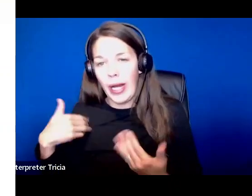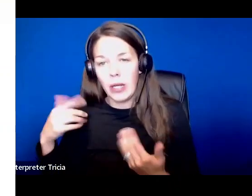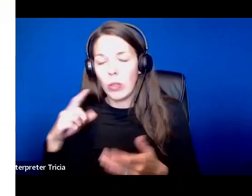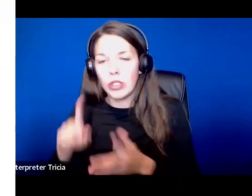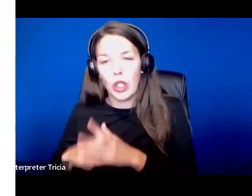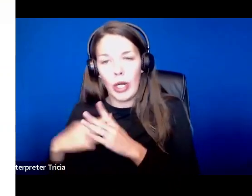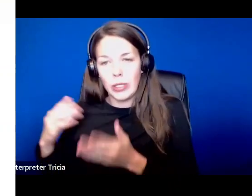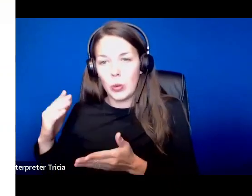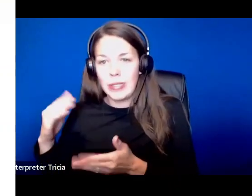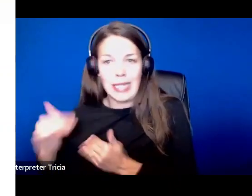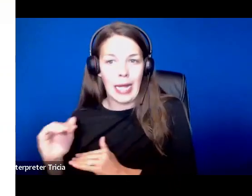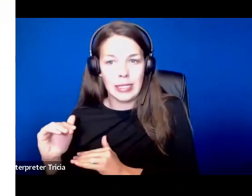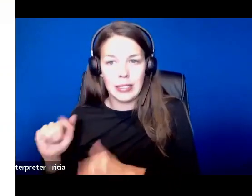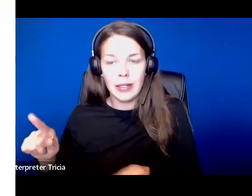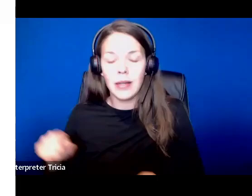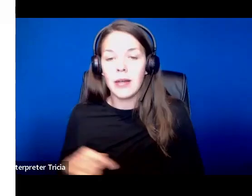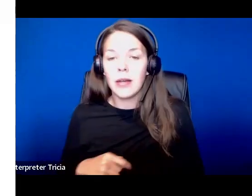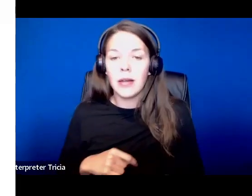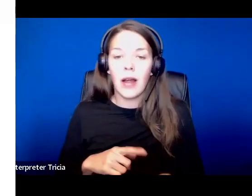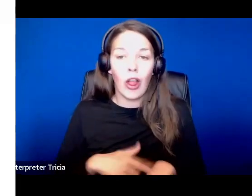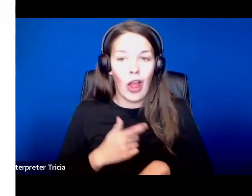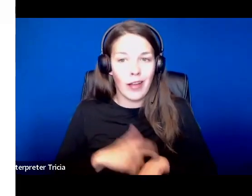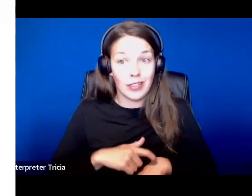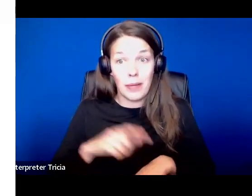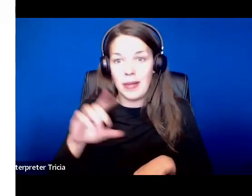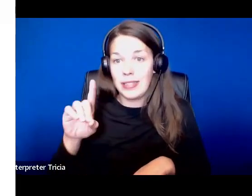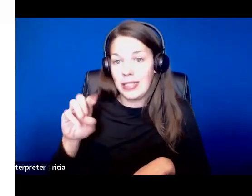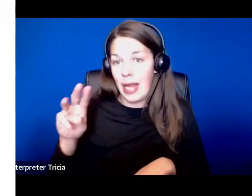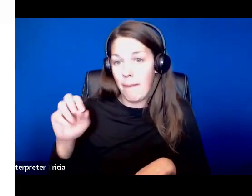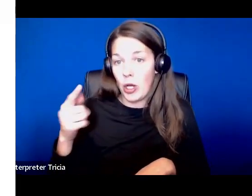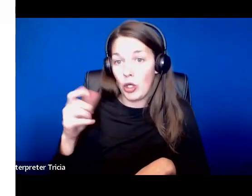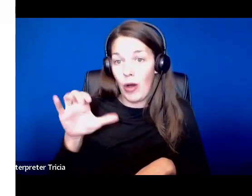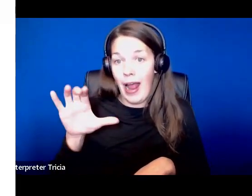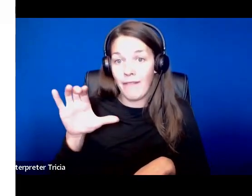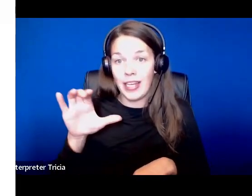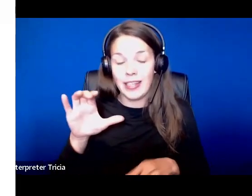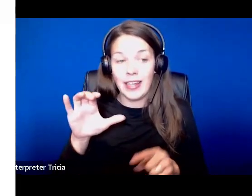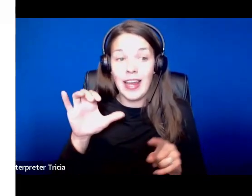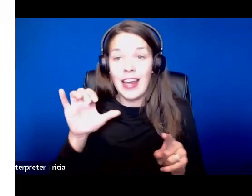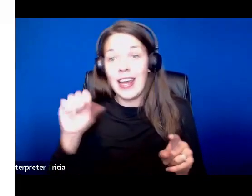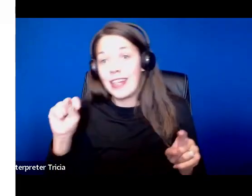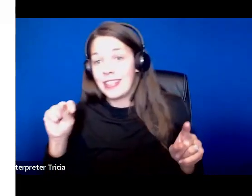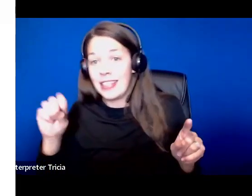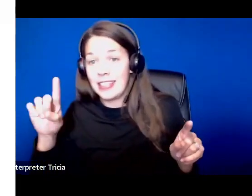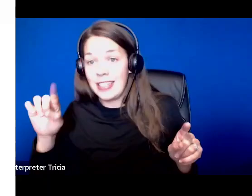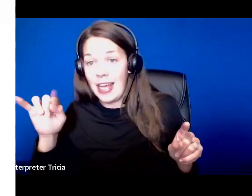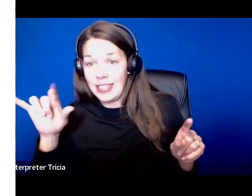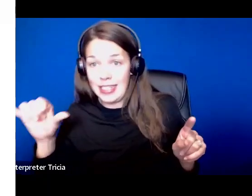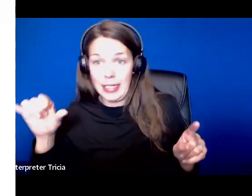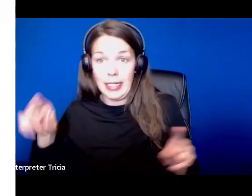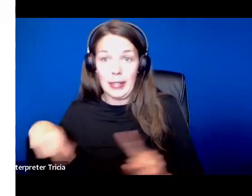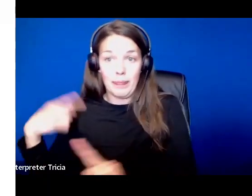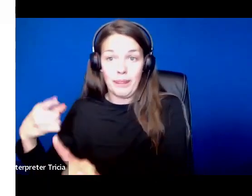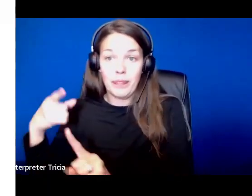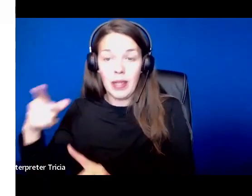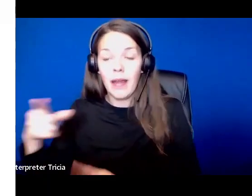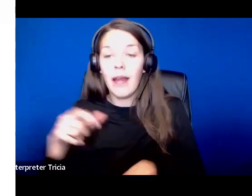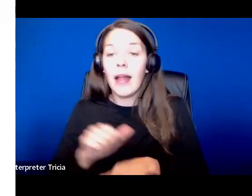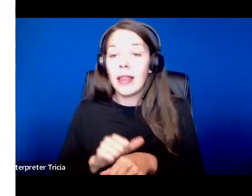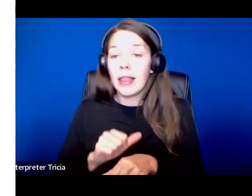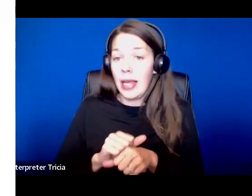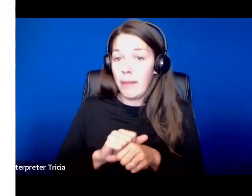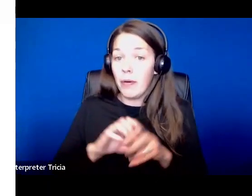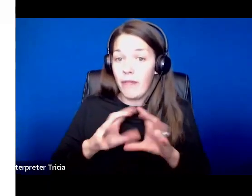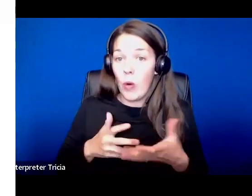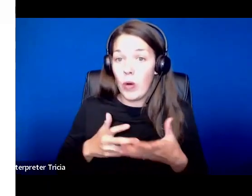long-term, I love the quote, demographics is destiny. And so labor force growth is slowing due to the aging population. That's